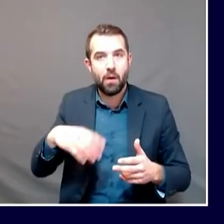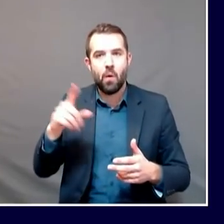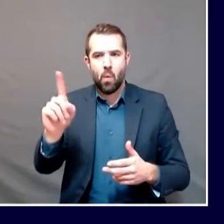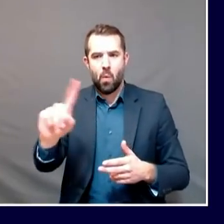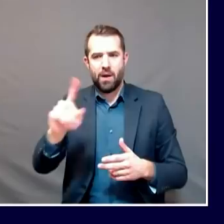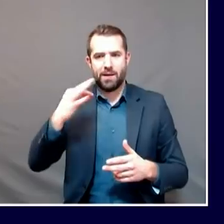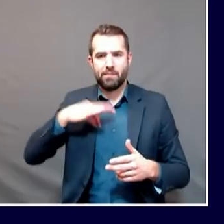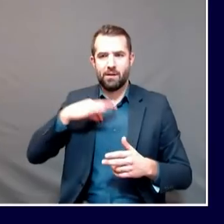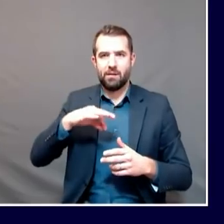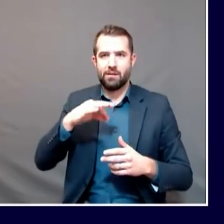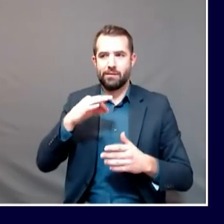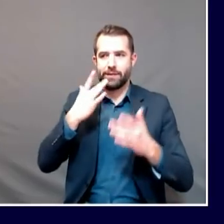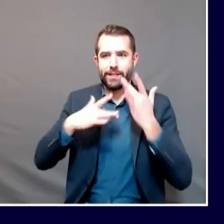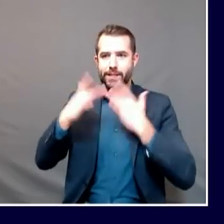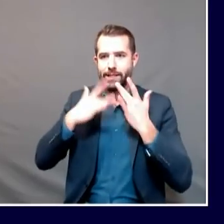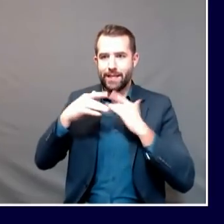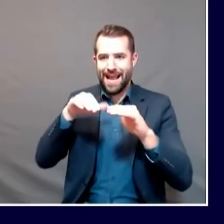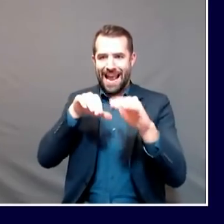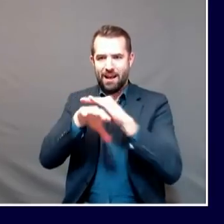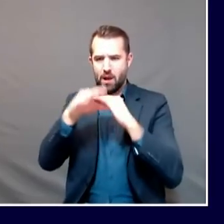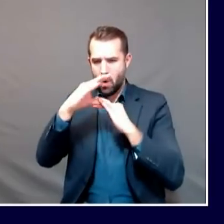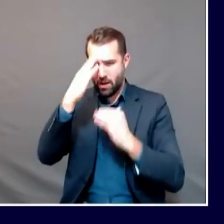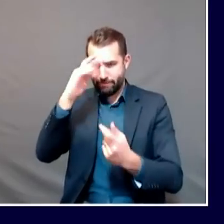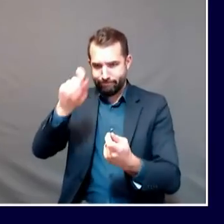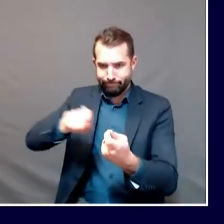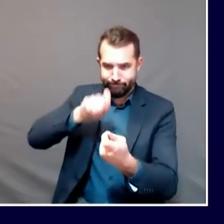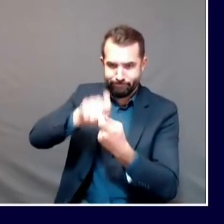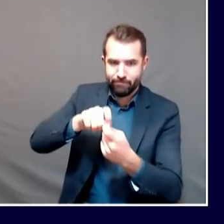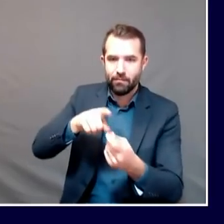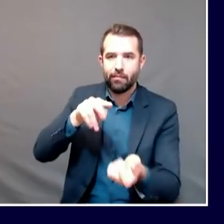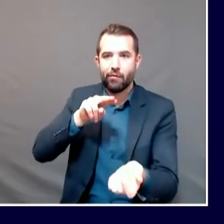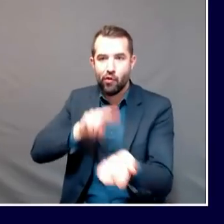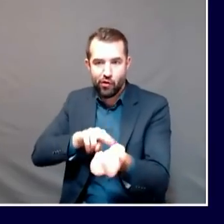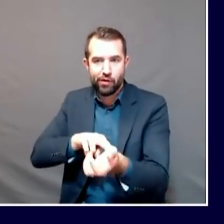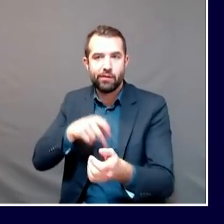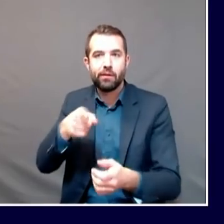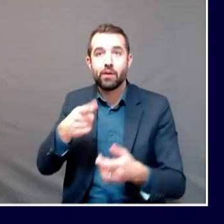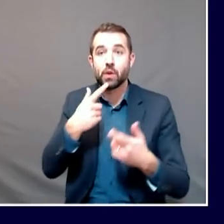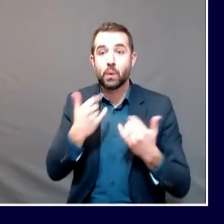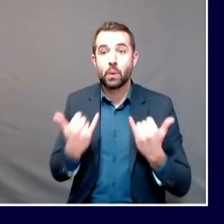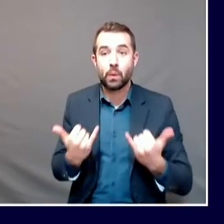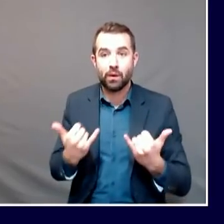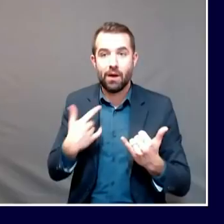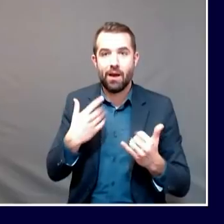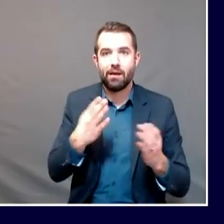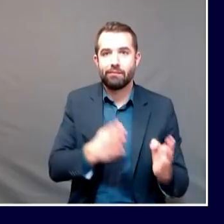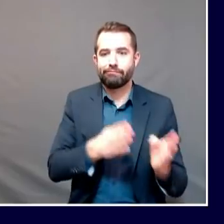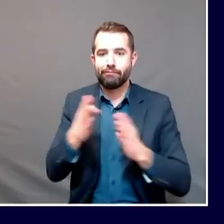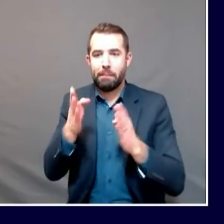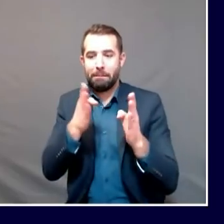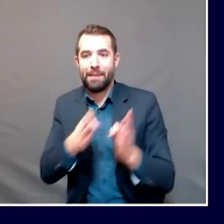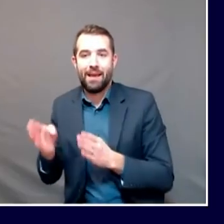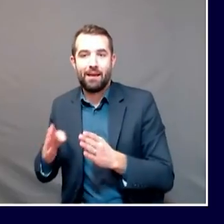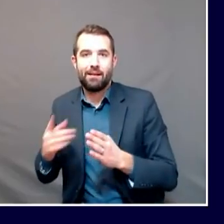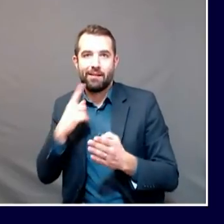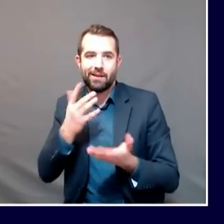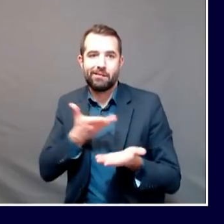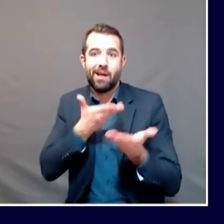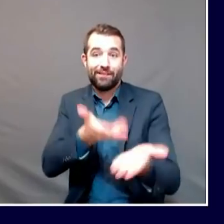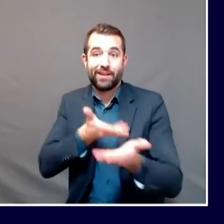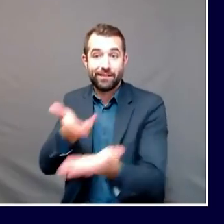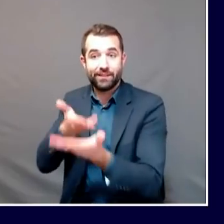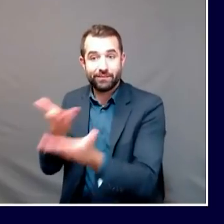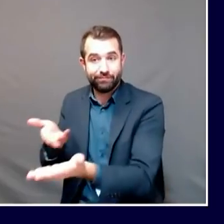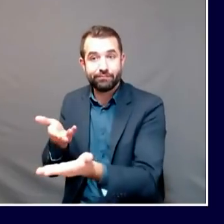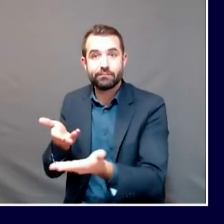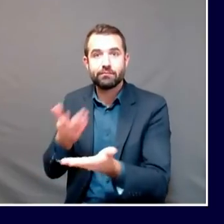access. Those are all things that we can plan around, but without the requisite and accompanying resources, those plans are just